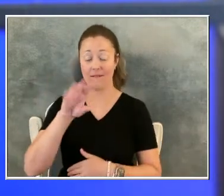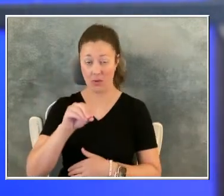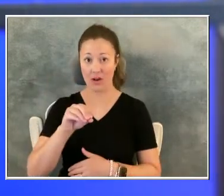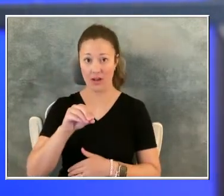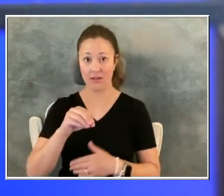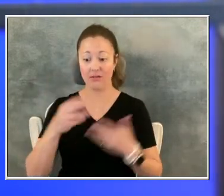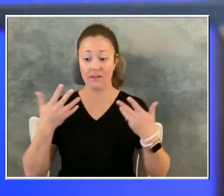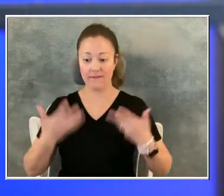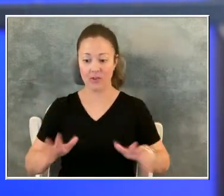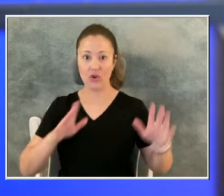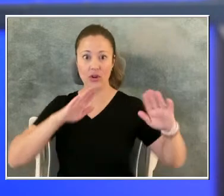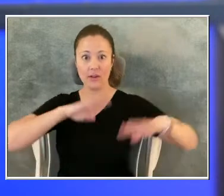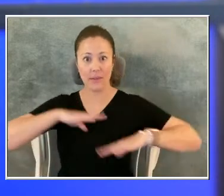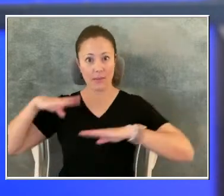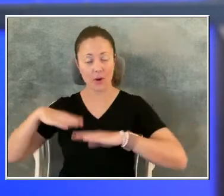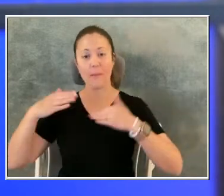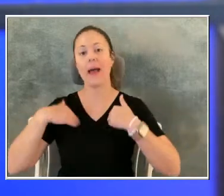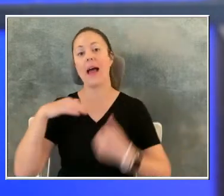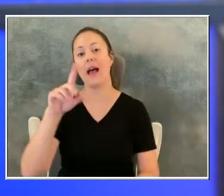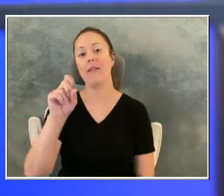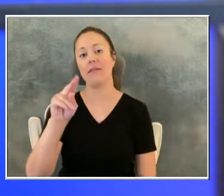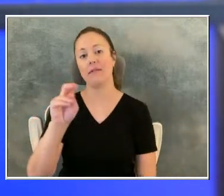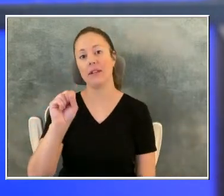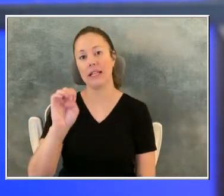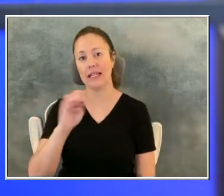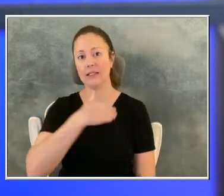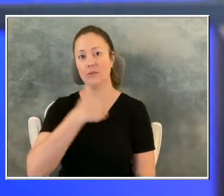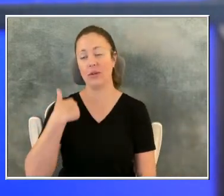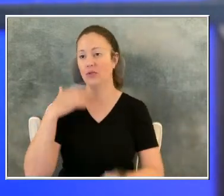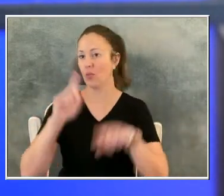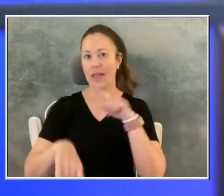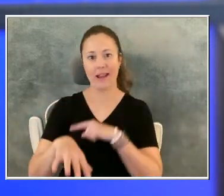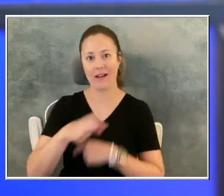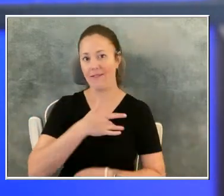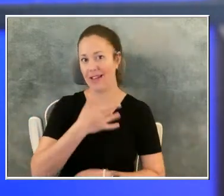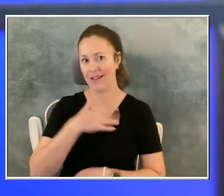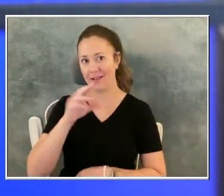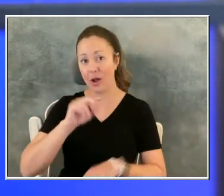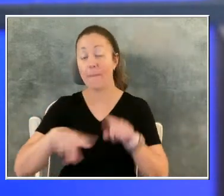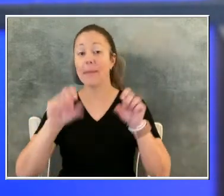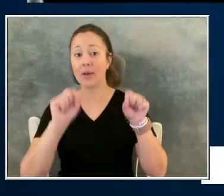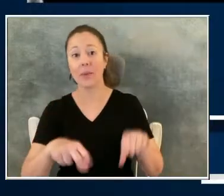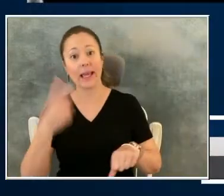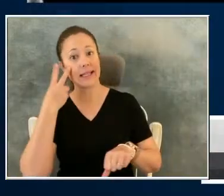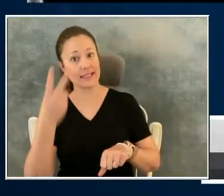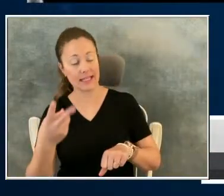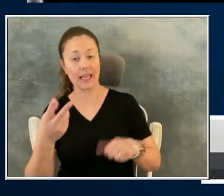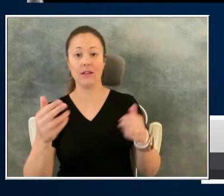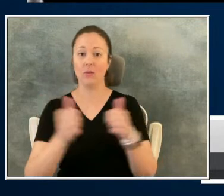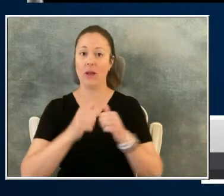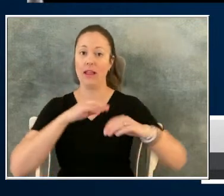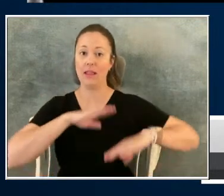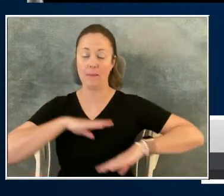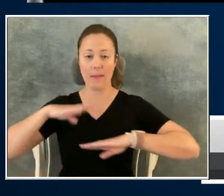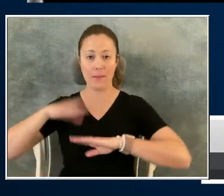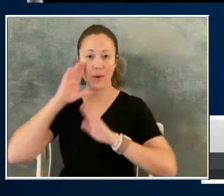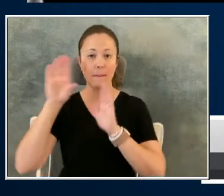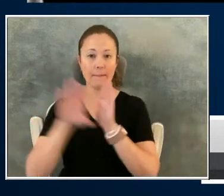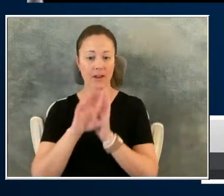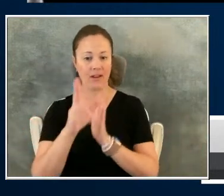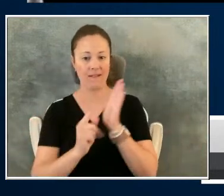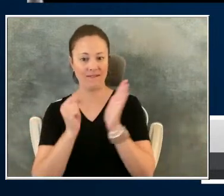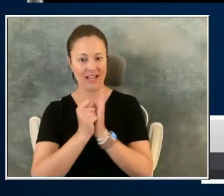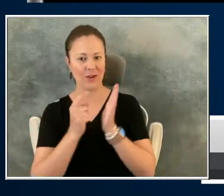dense breasts. You cannot feel the density, but you can see it on a mammogram. And this video here will show you the